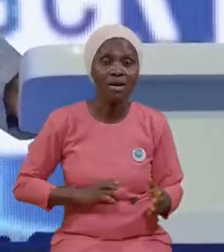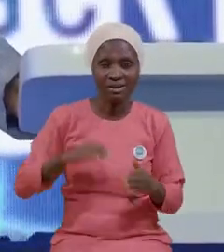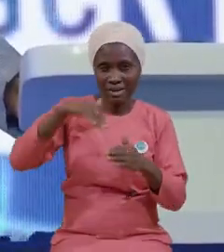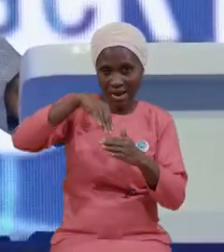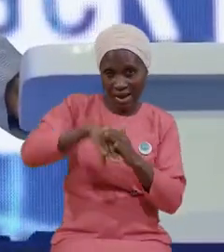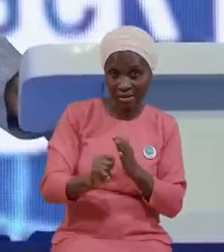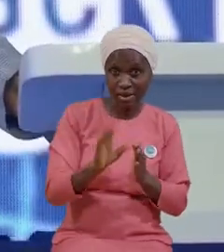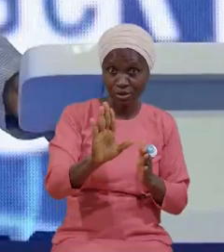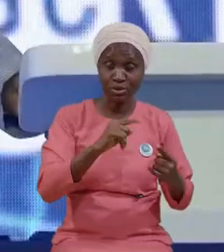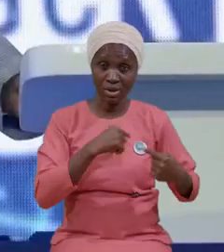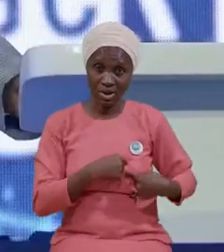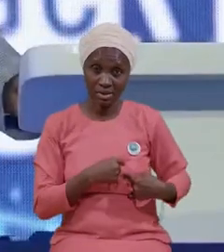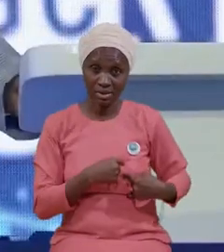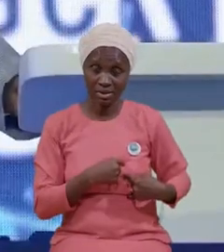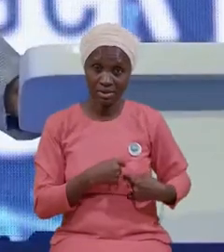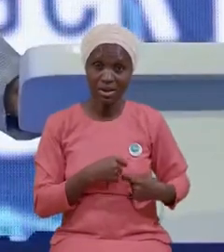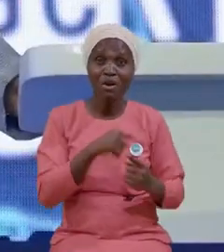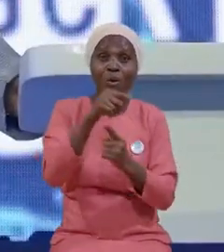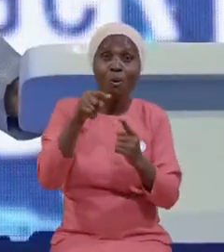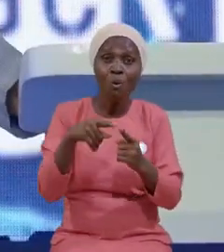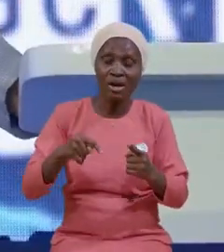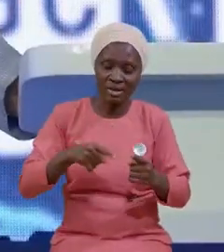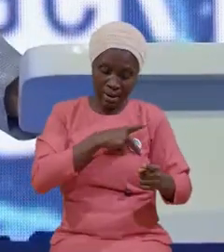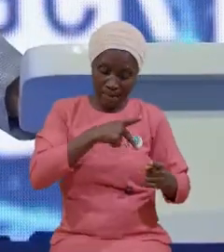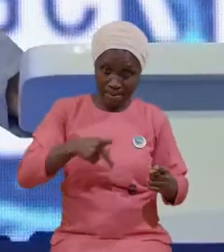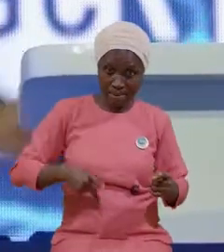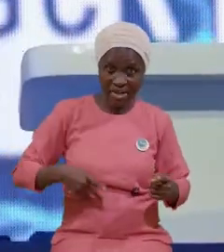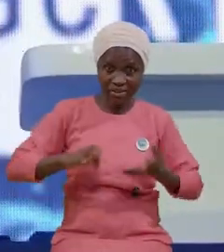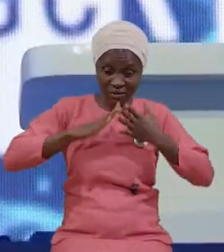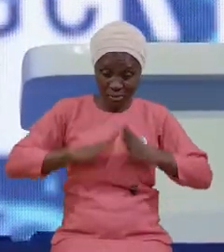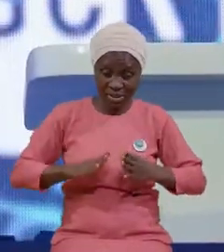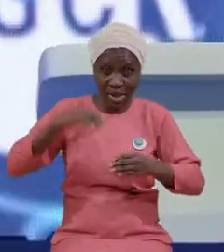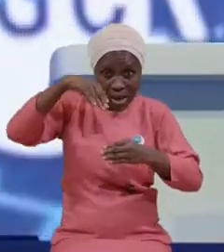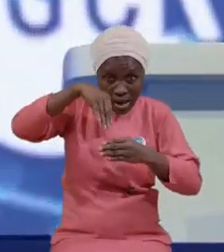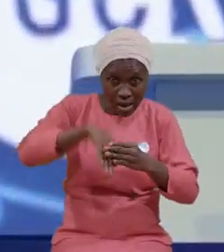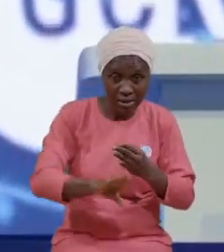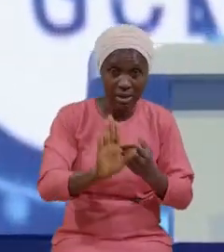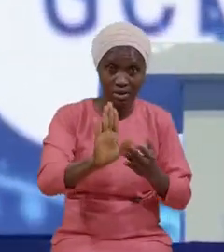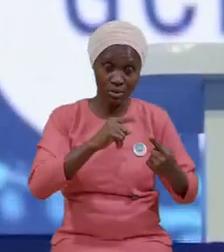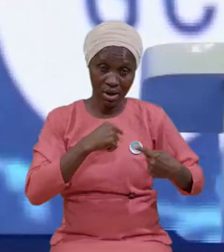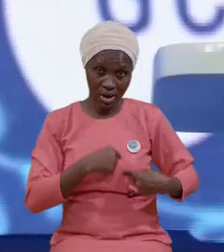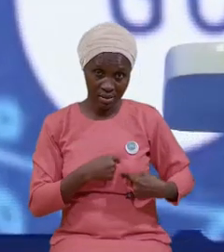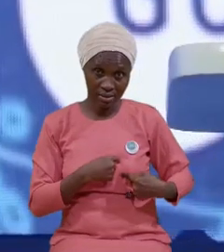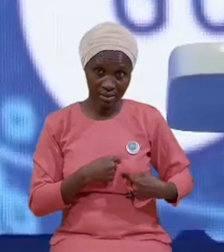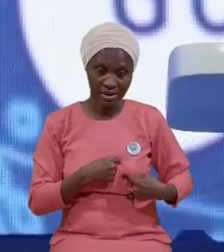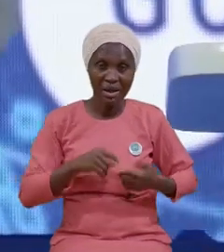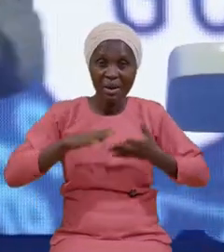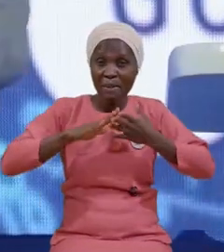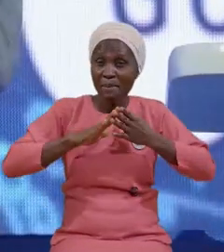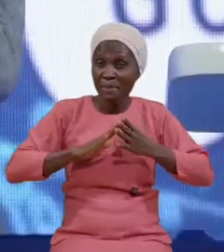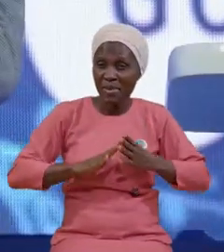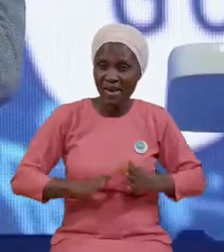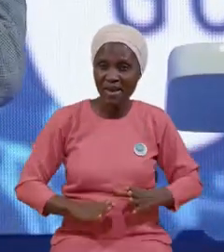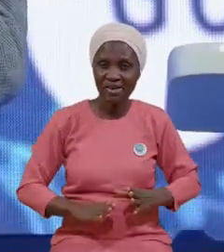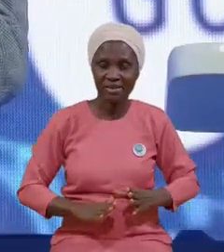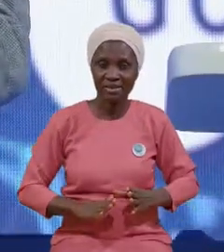heart, when the Prince of Peace enters your heart, peace